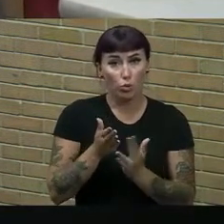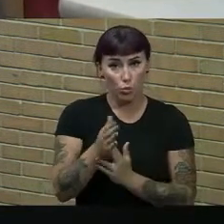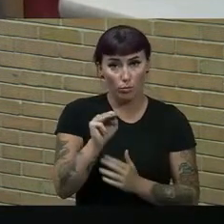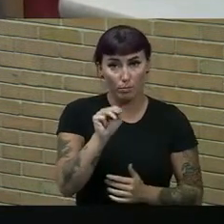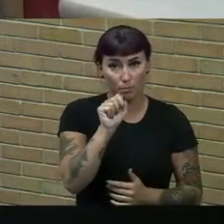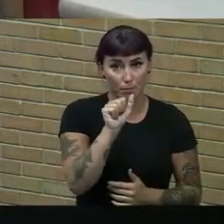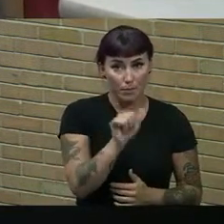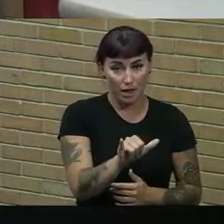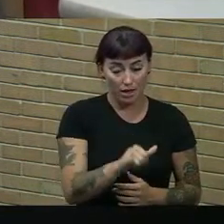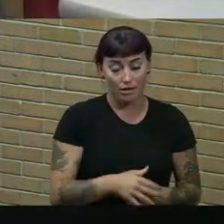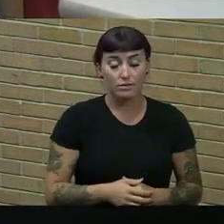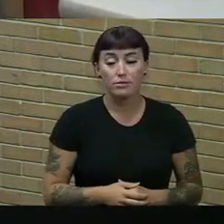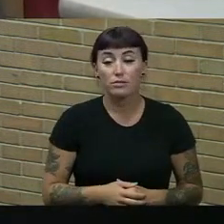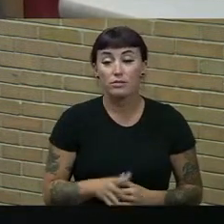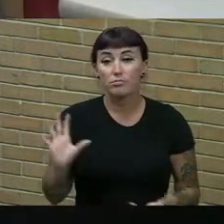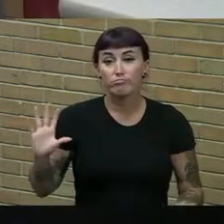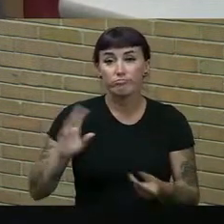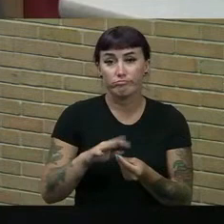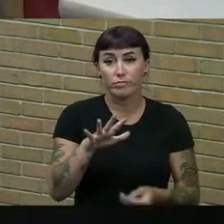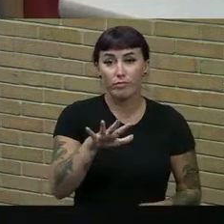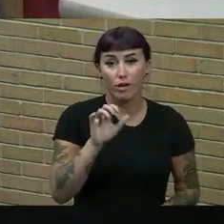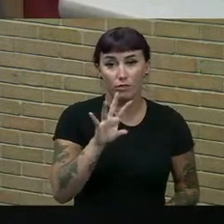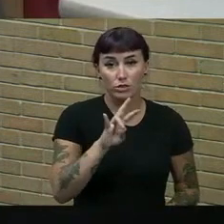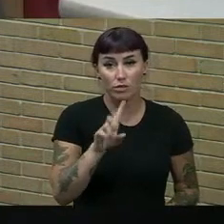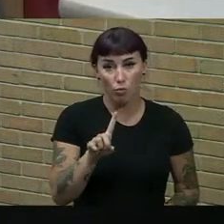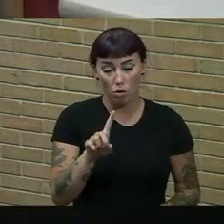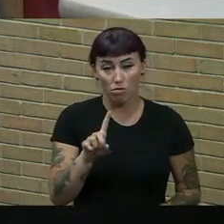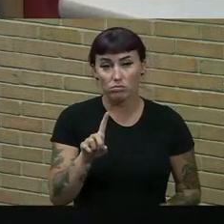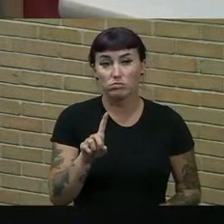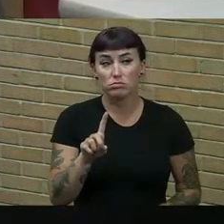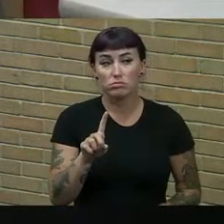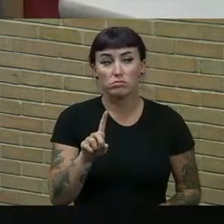May, with a total of 571 being